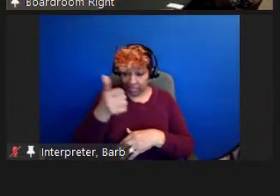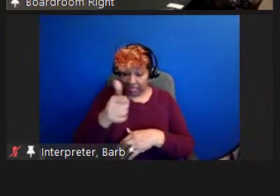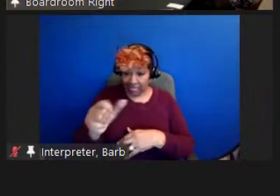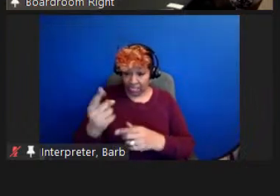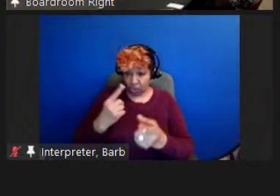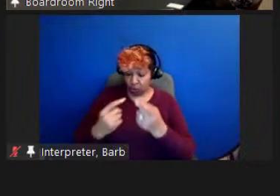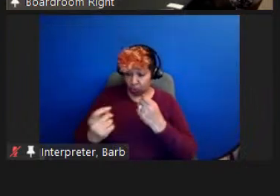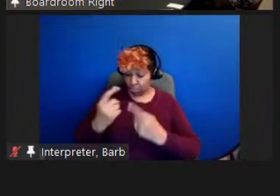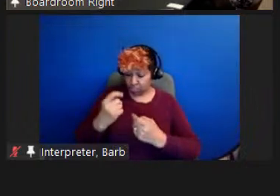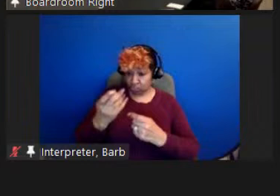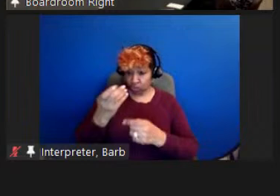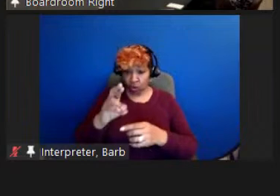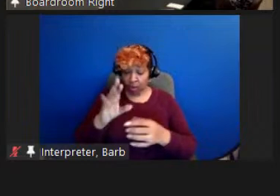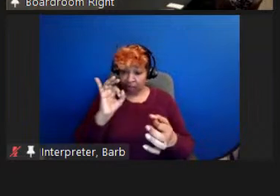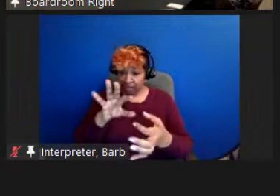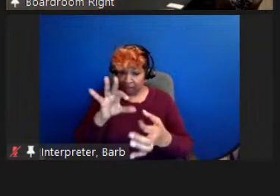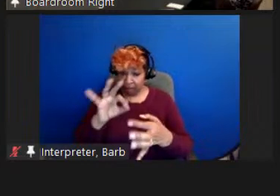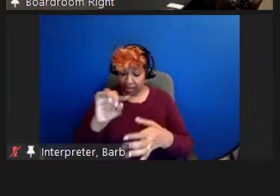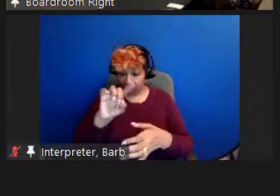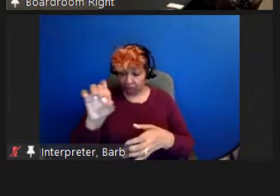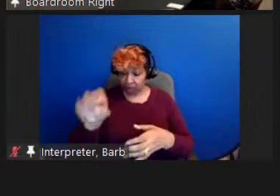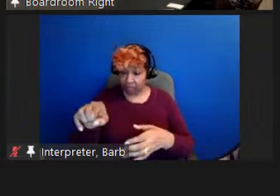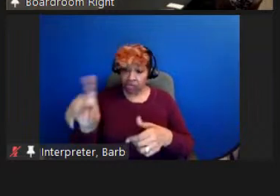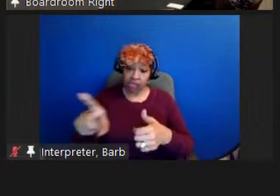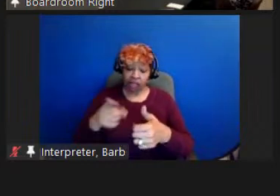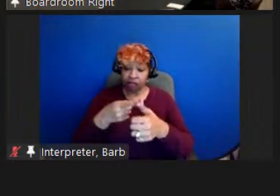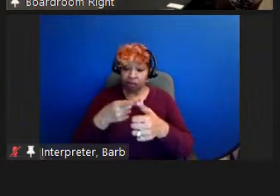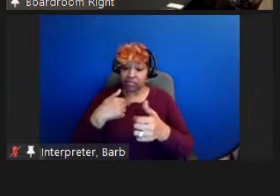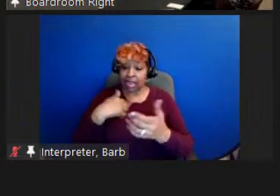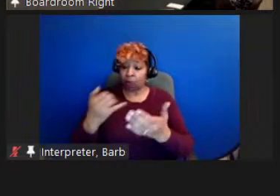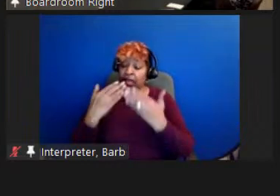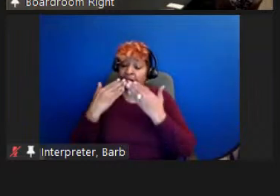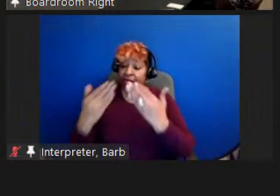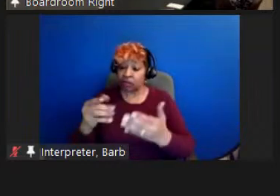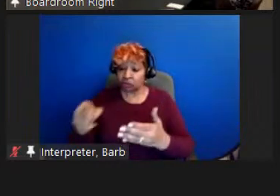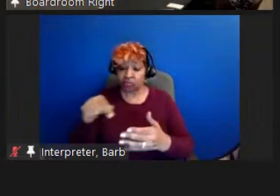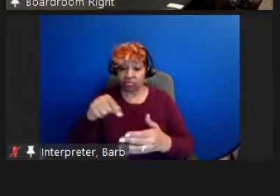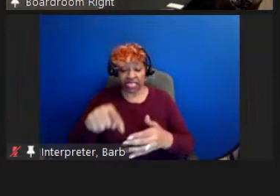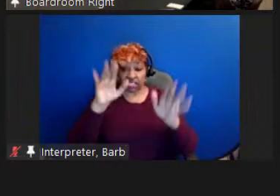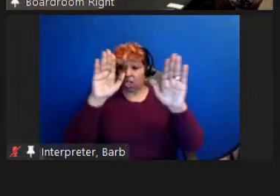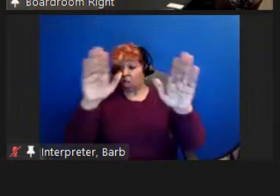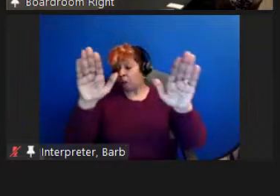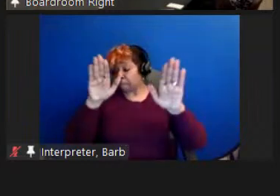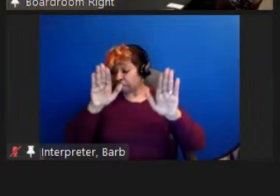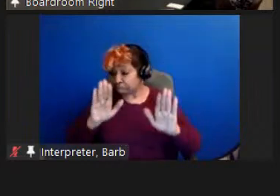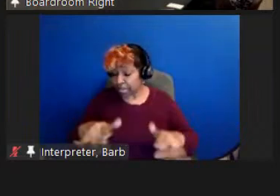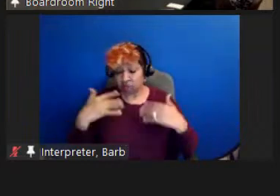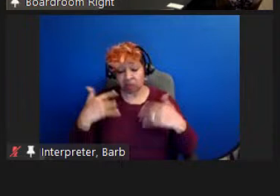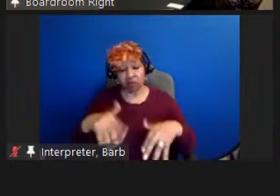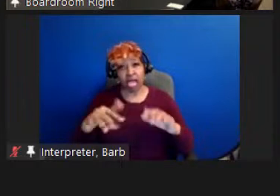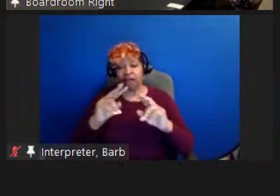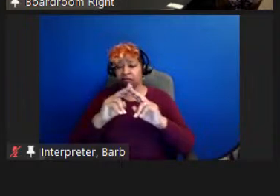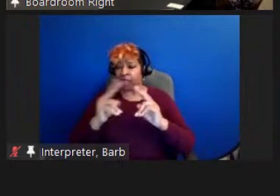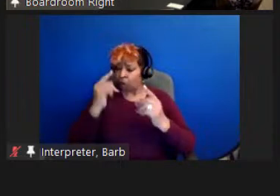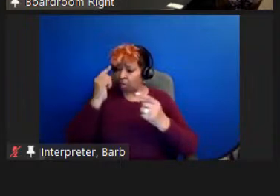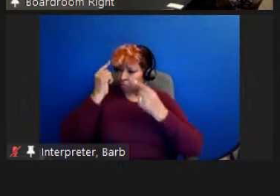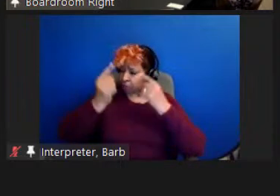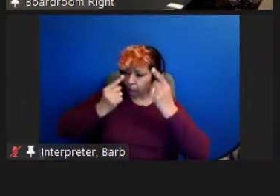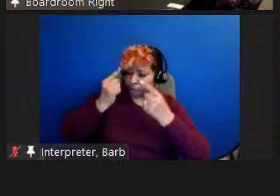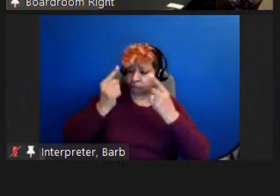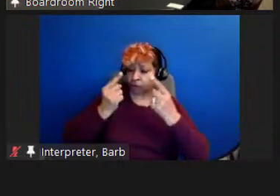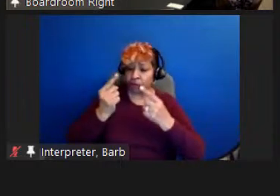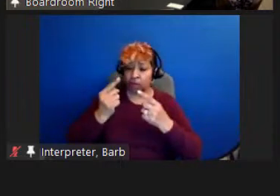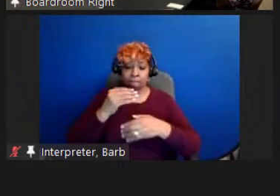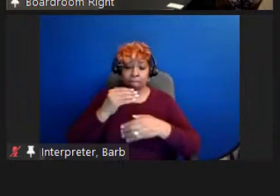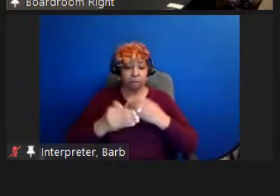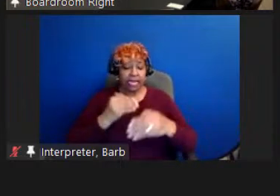any feedback? Well, first I want to thank you guys. This is amazing. Very thoughtful